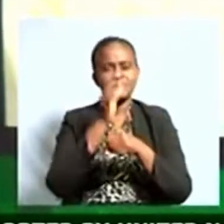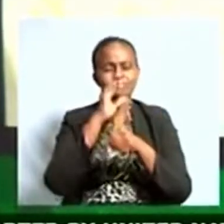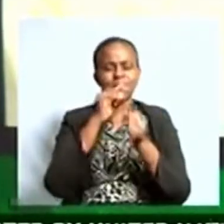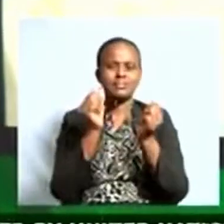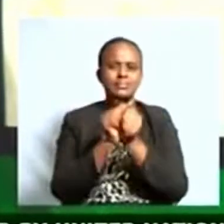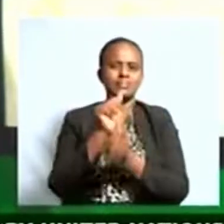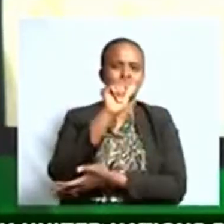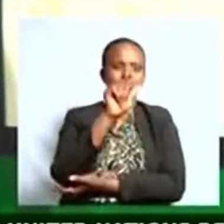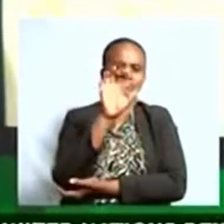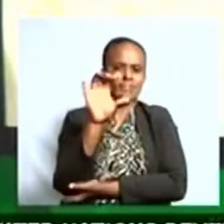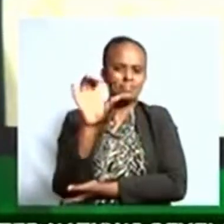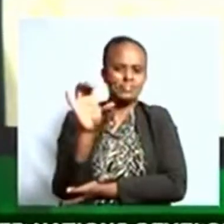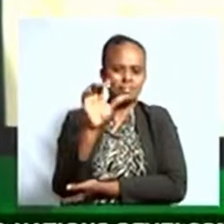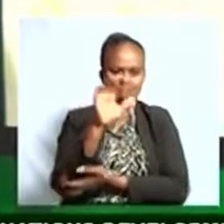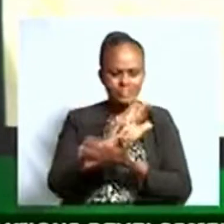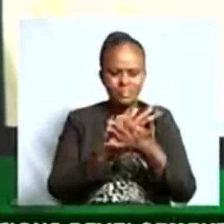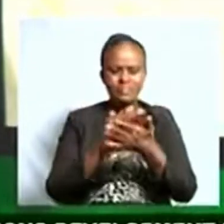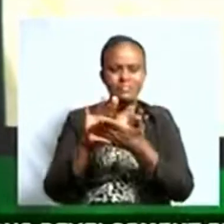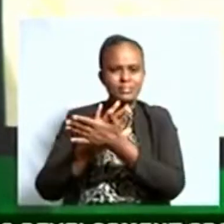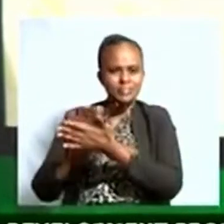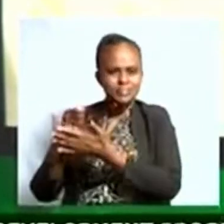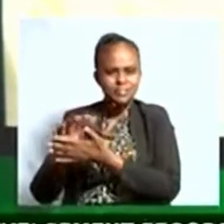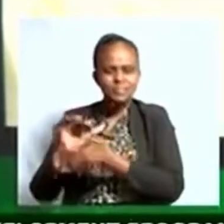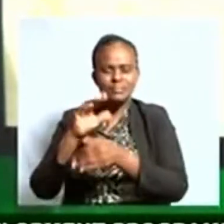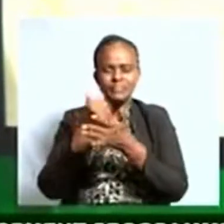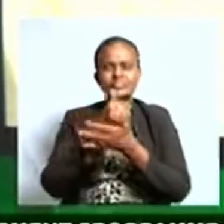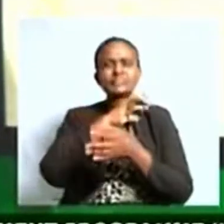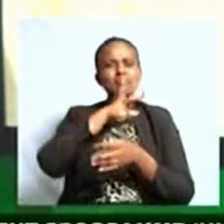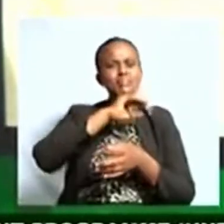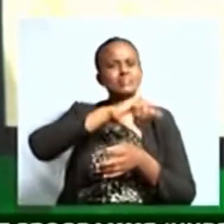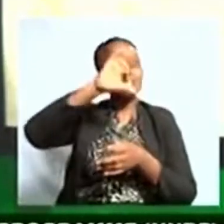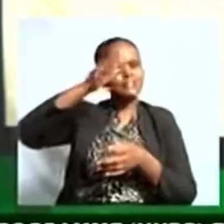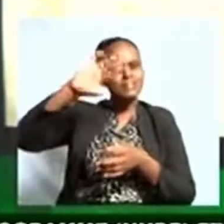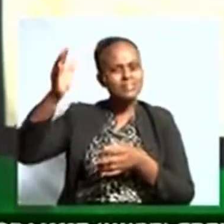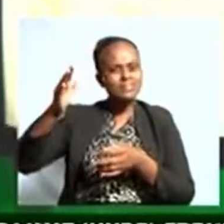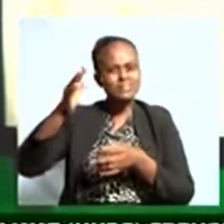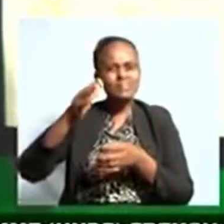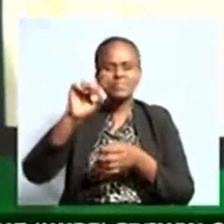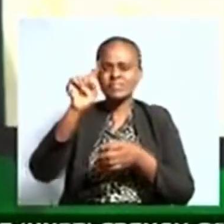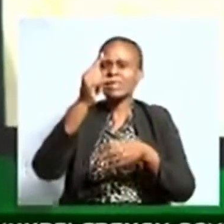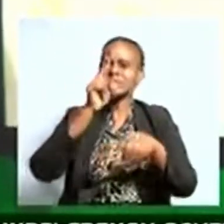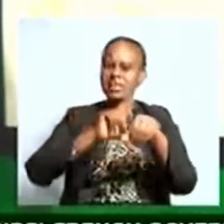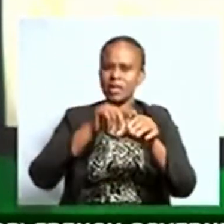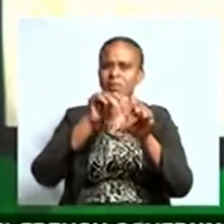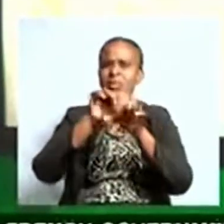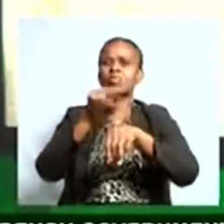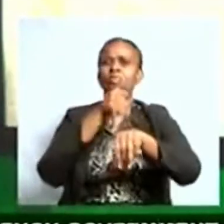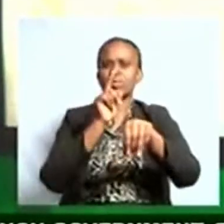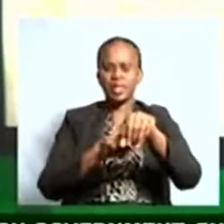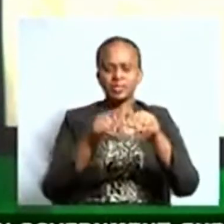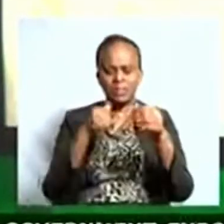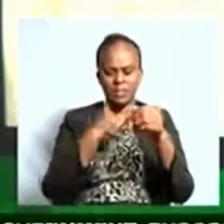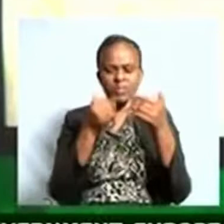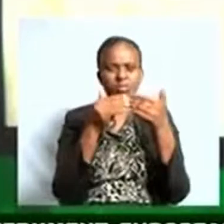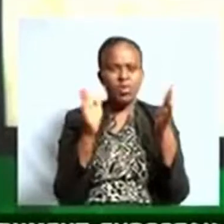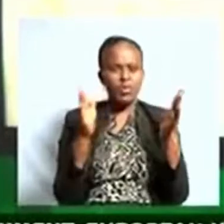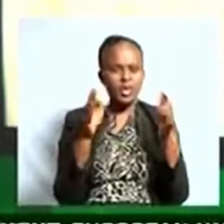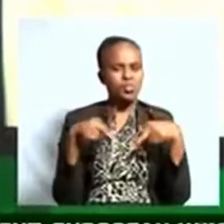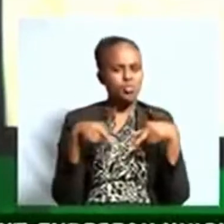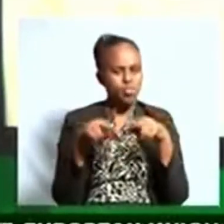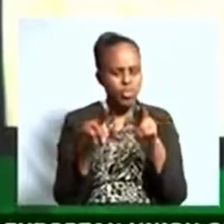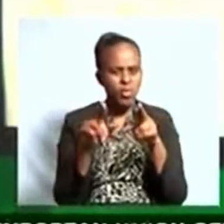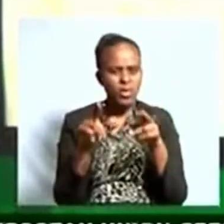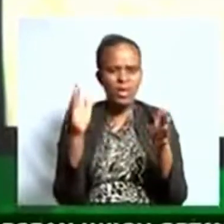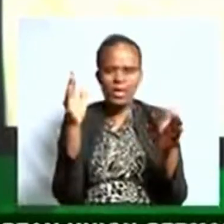City Council. We cleared all the heaps of garbage, and for the first time in a long time, we opened up the road